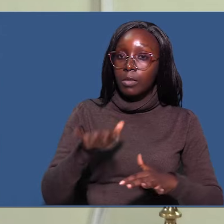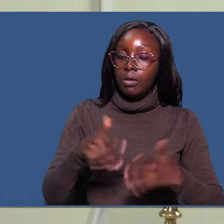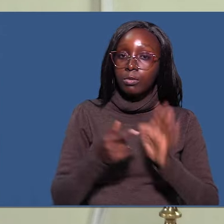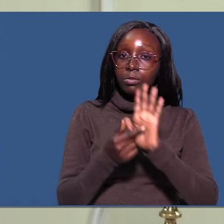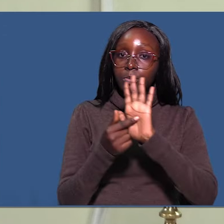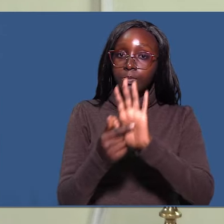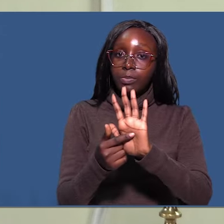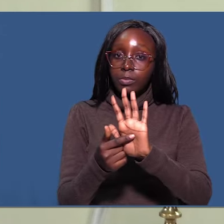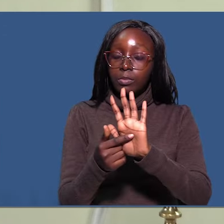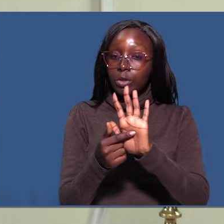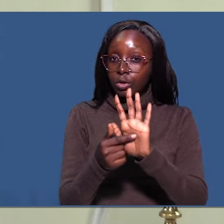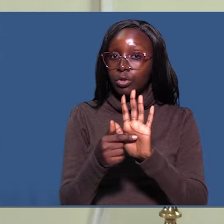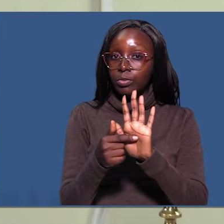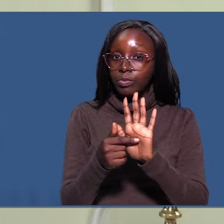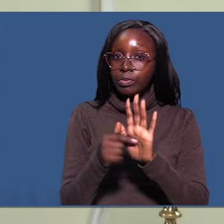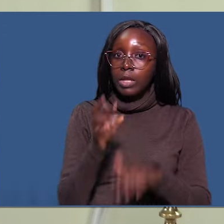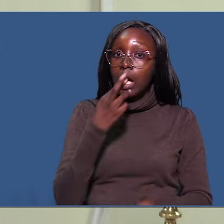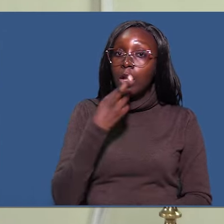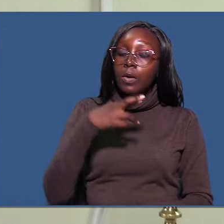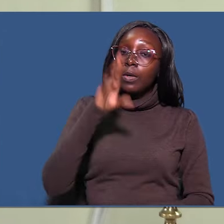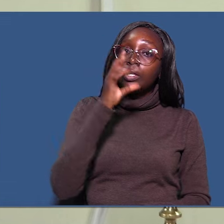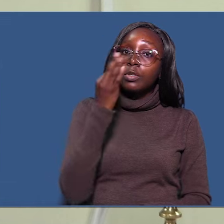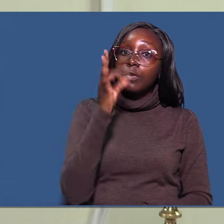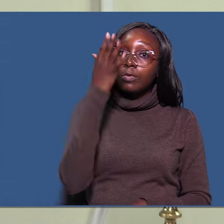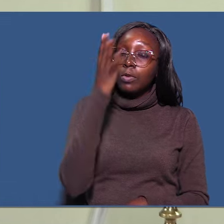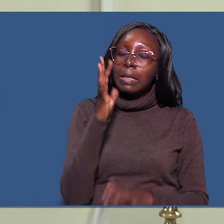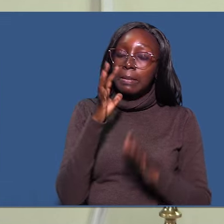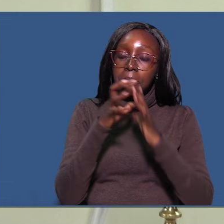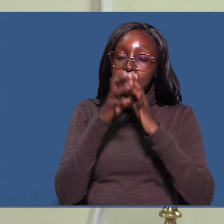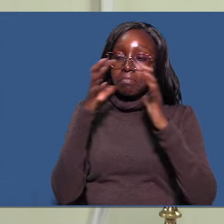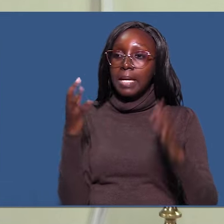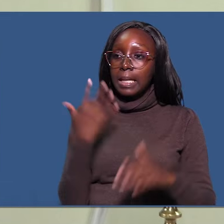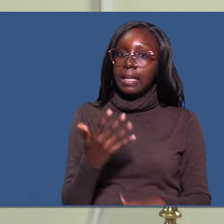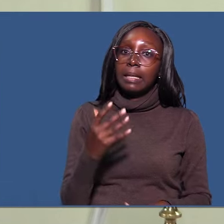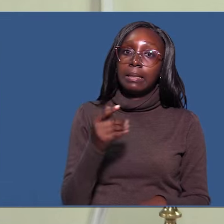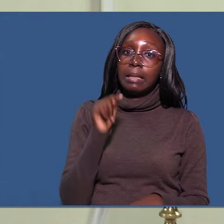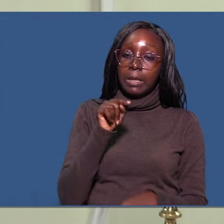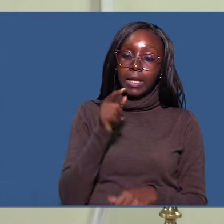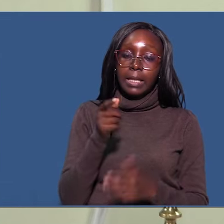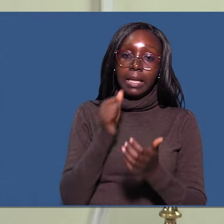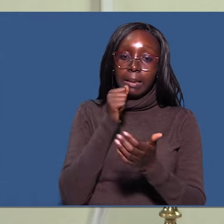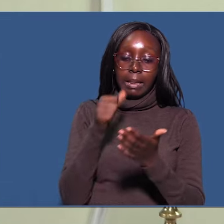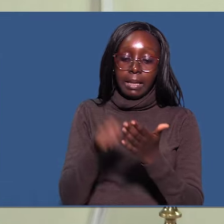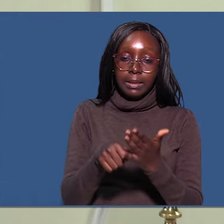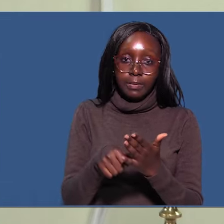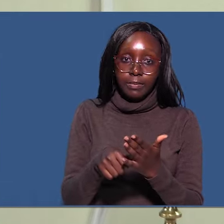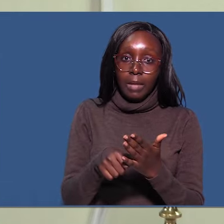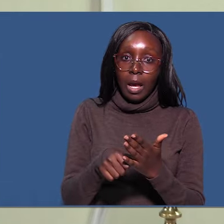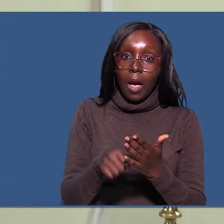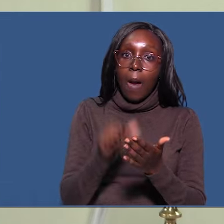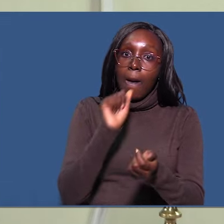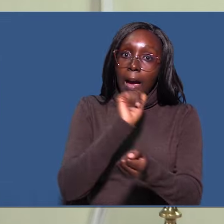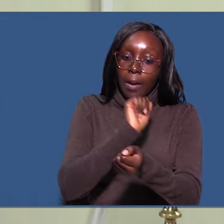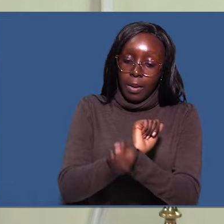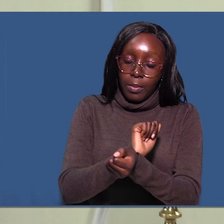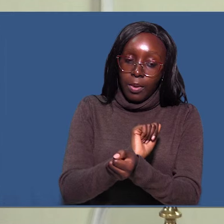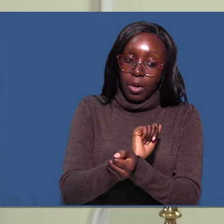revealed. Righteousness of God is a major concept in this letter to the Romans. Paul may have developed